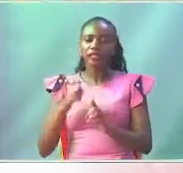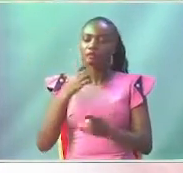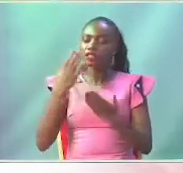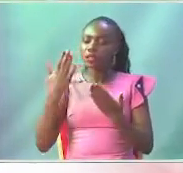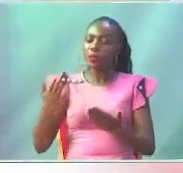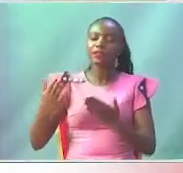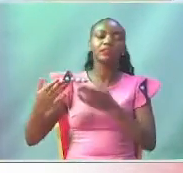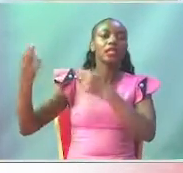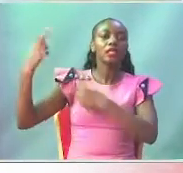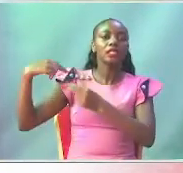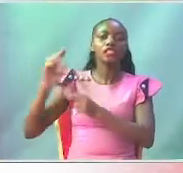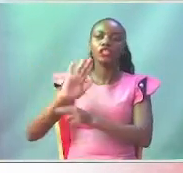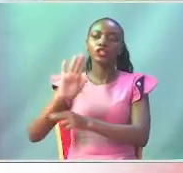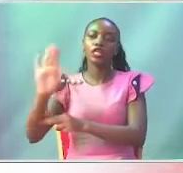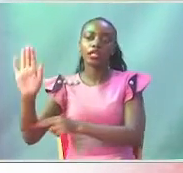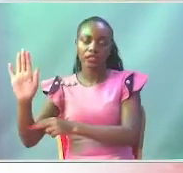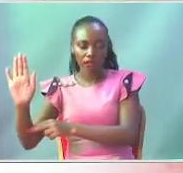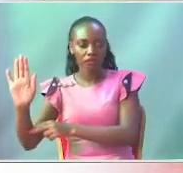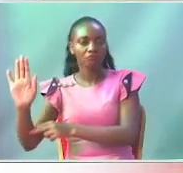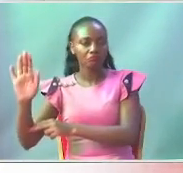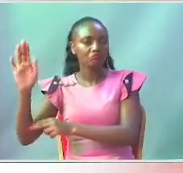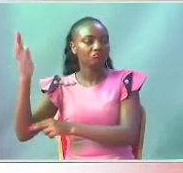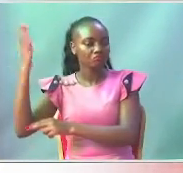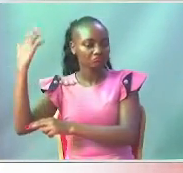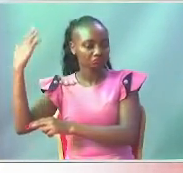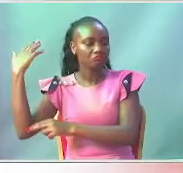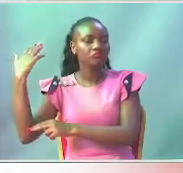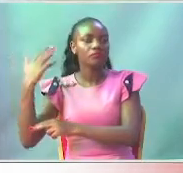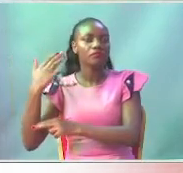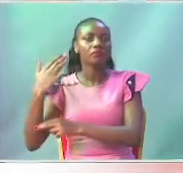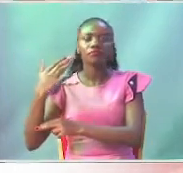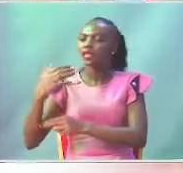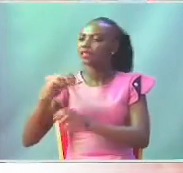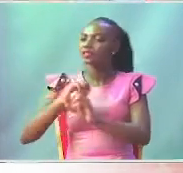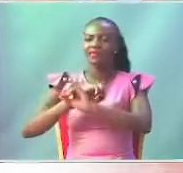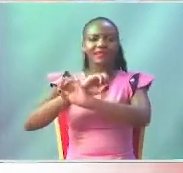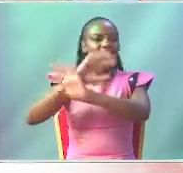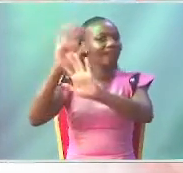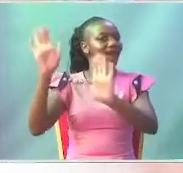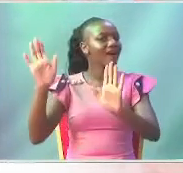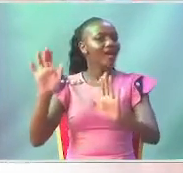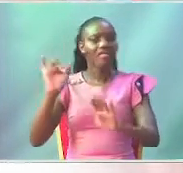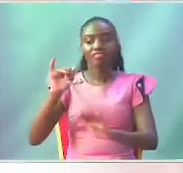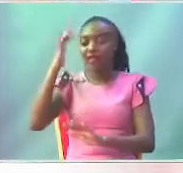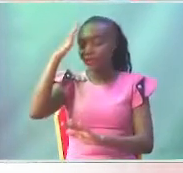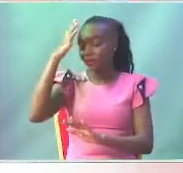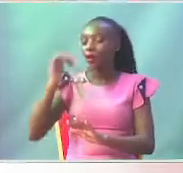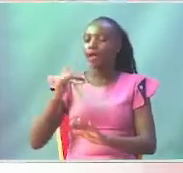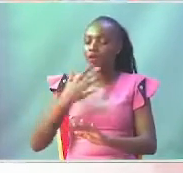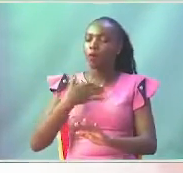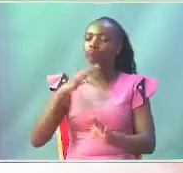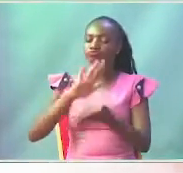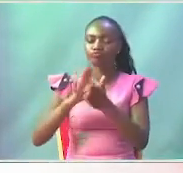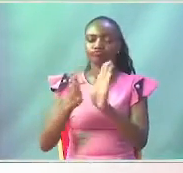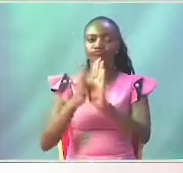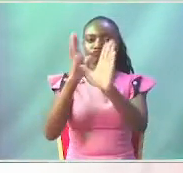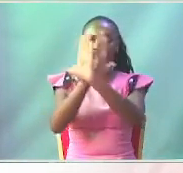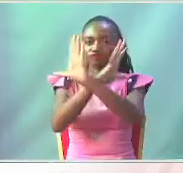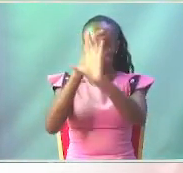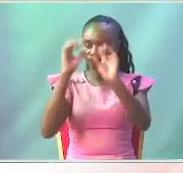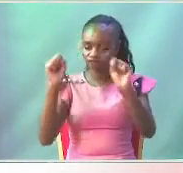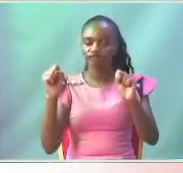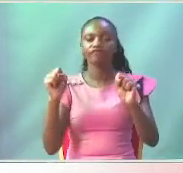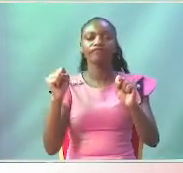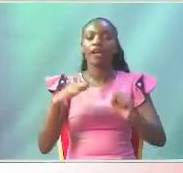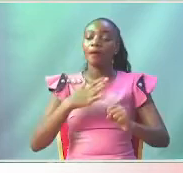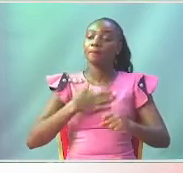different government positions he has held before speaks for itself, and that is what will take him to State House. My track